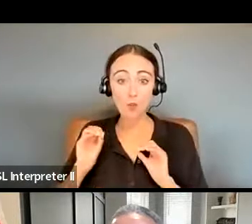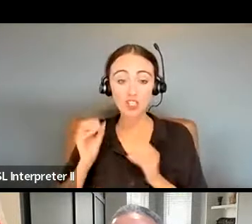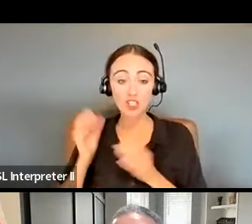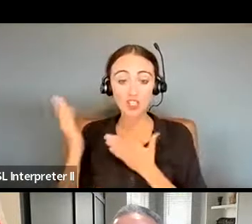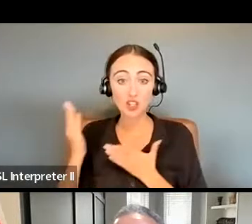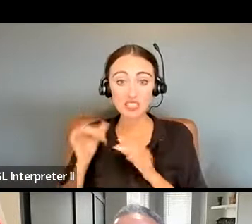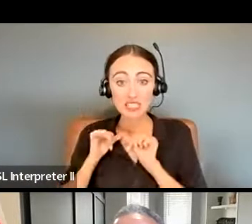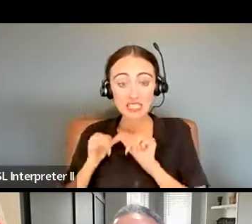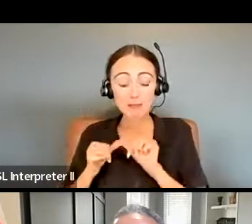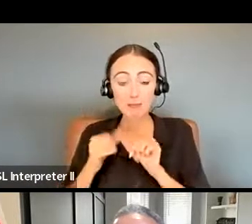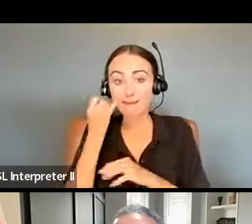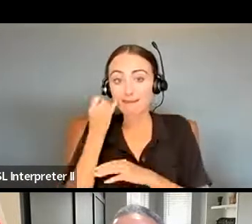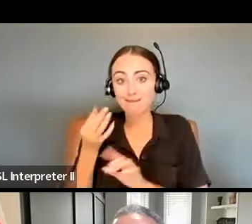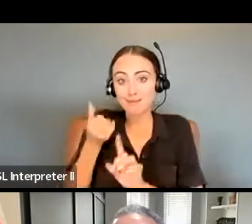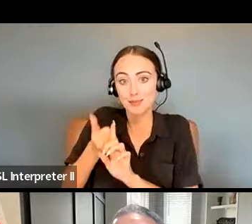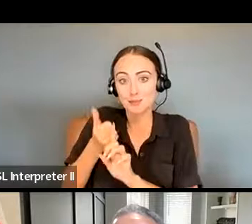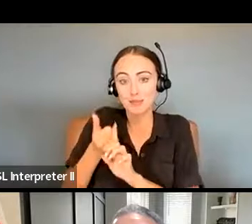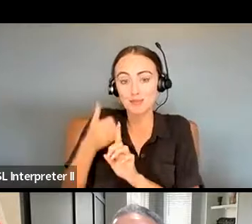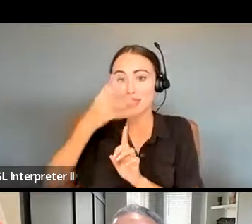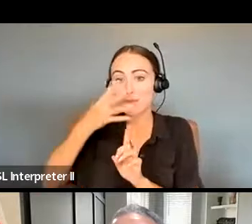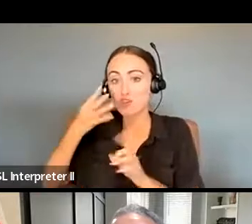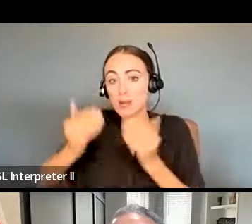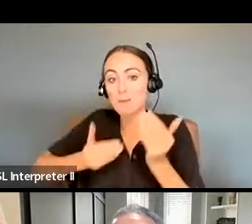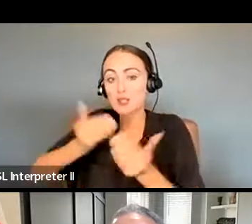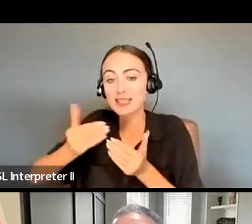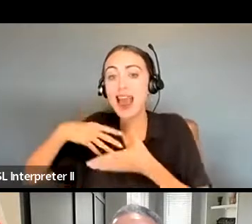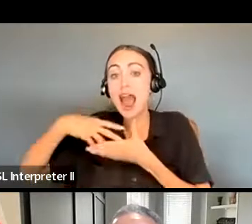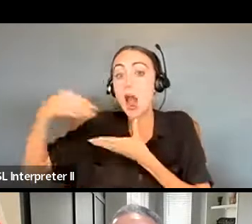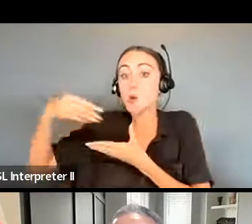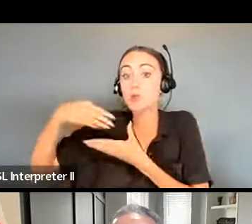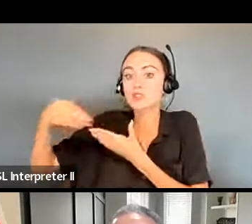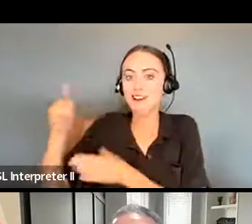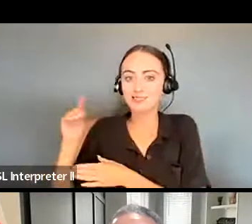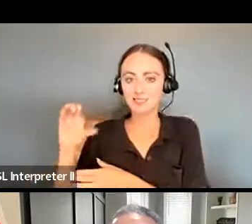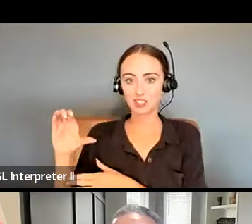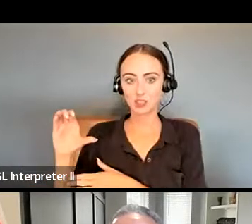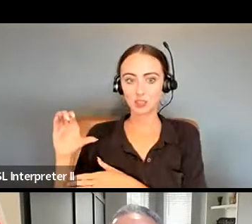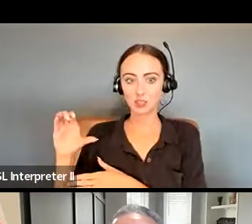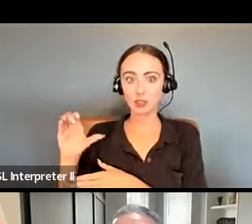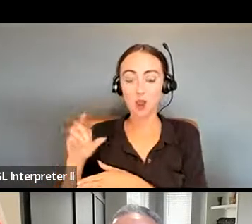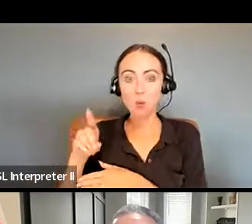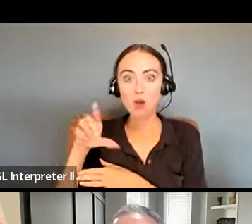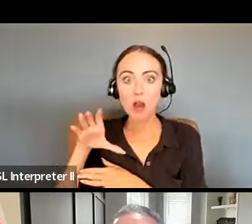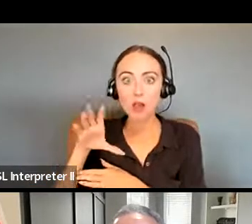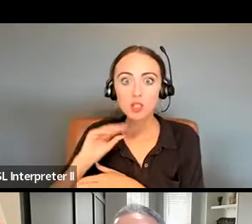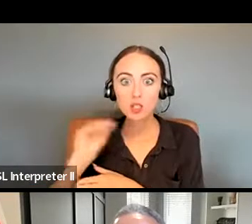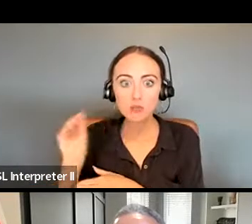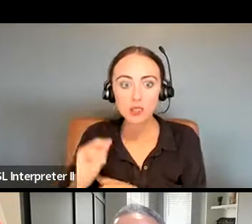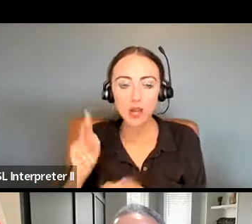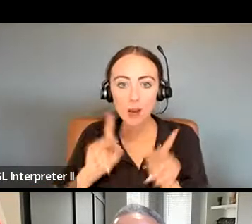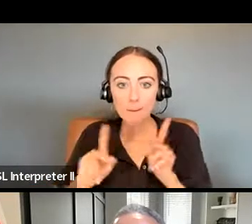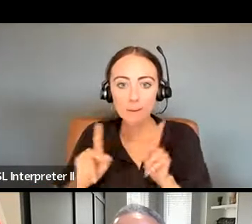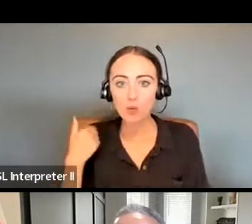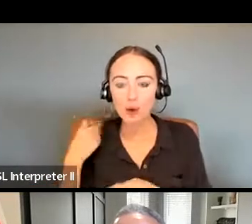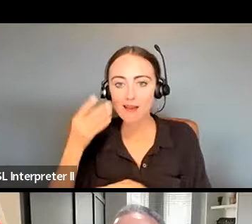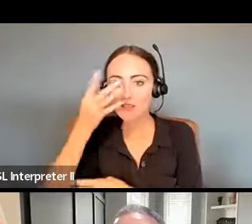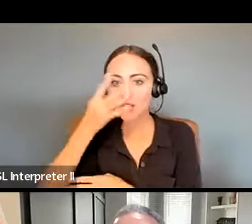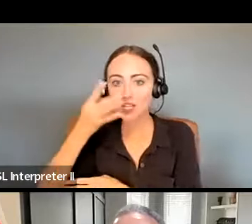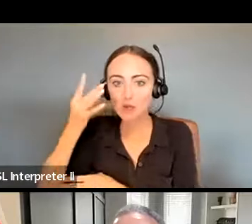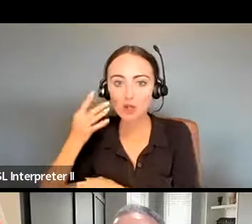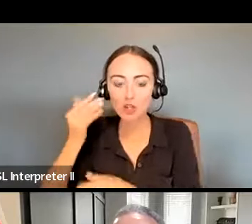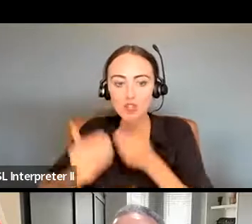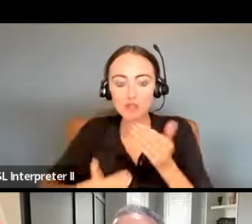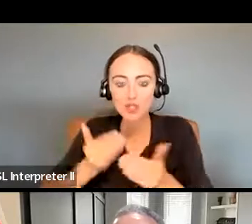continuum who has an immigration proceeding outside of the district. 100% of people who have immigration